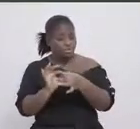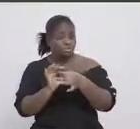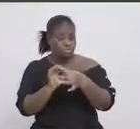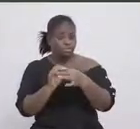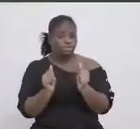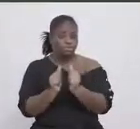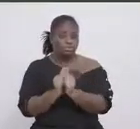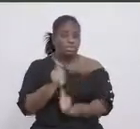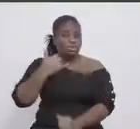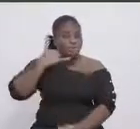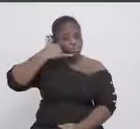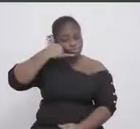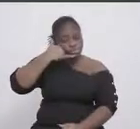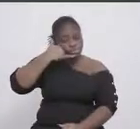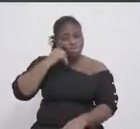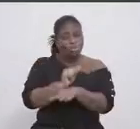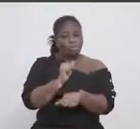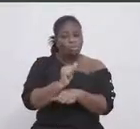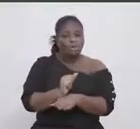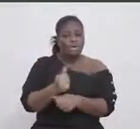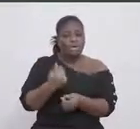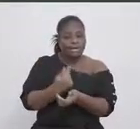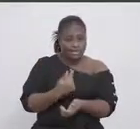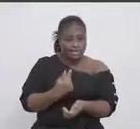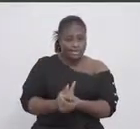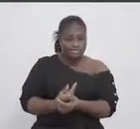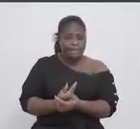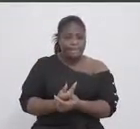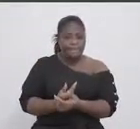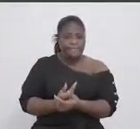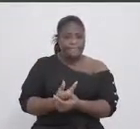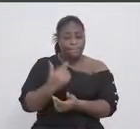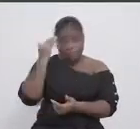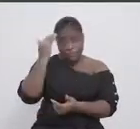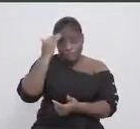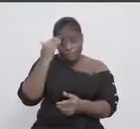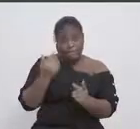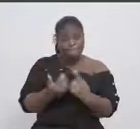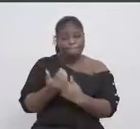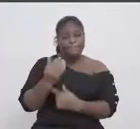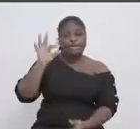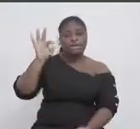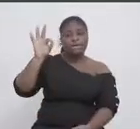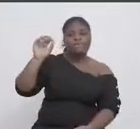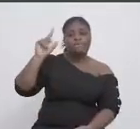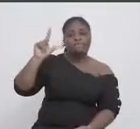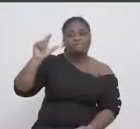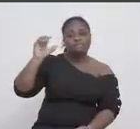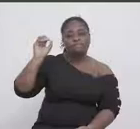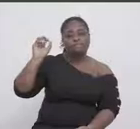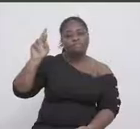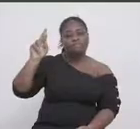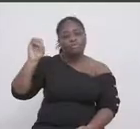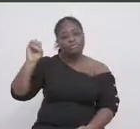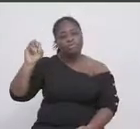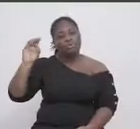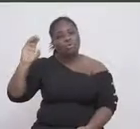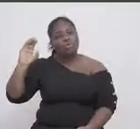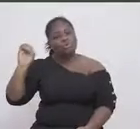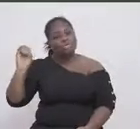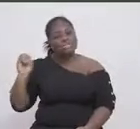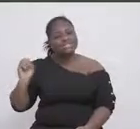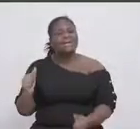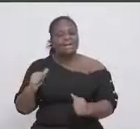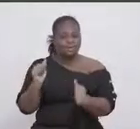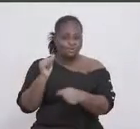the Mobile Web Ghana that is headed by Florence Tofa. So the adults can register